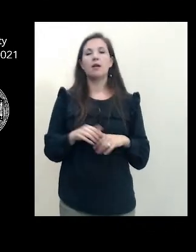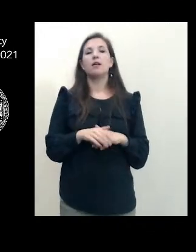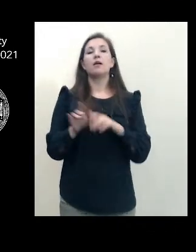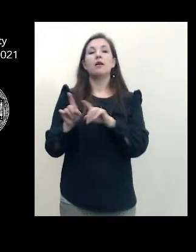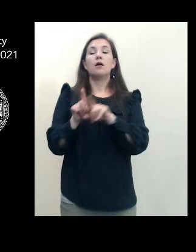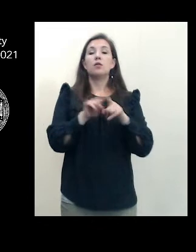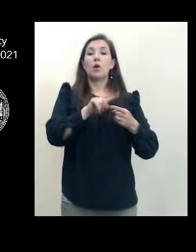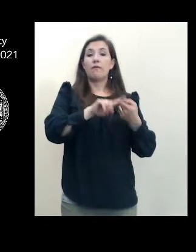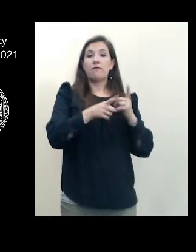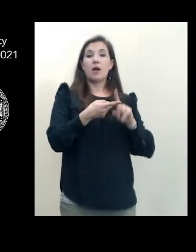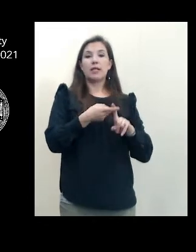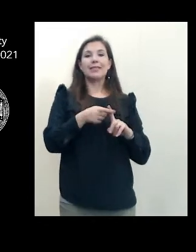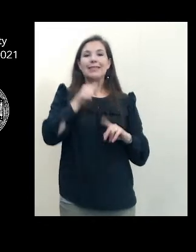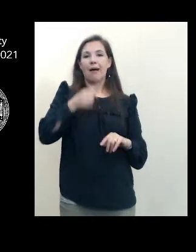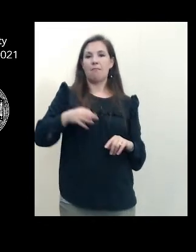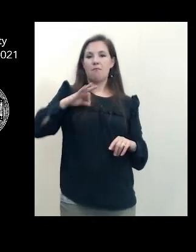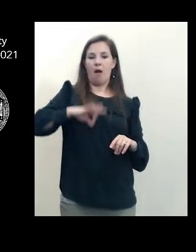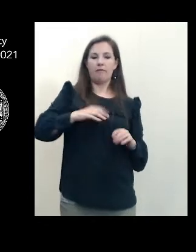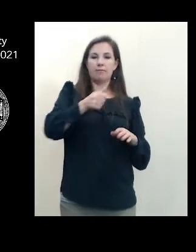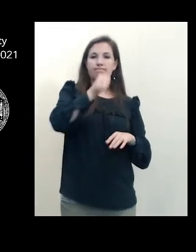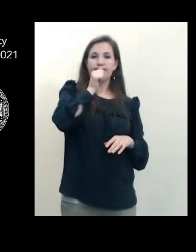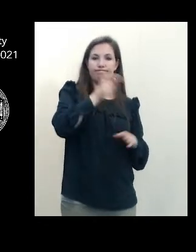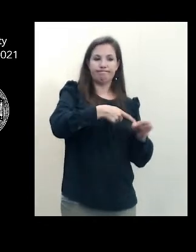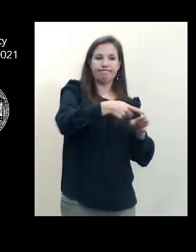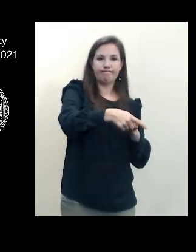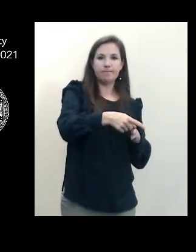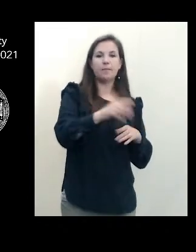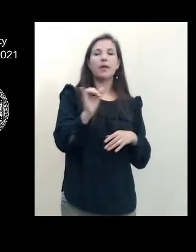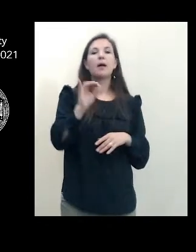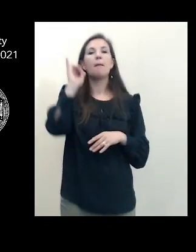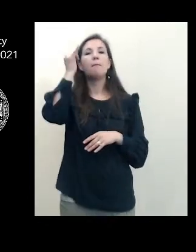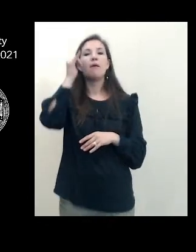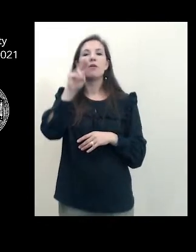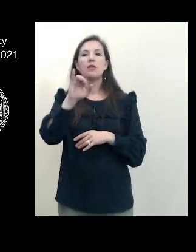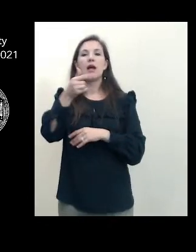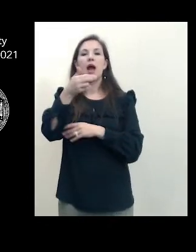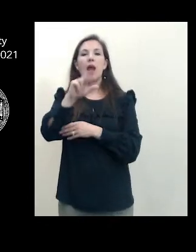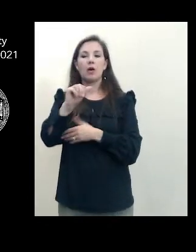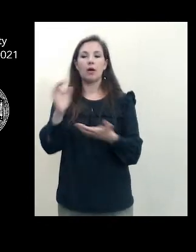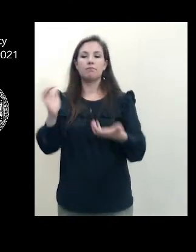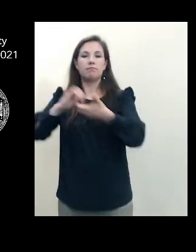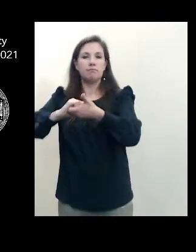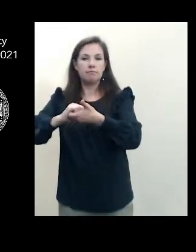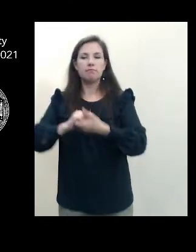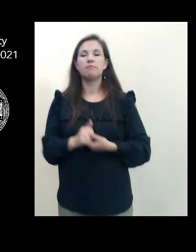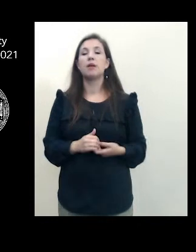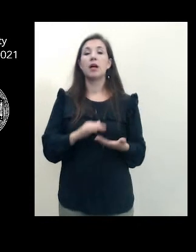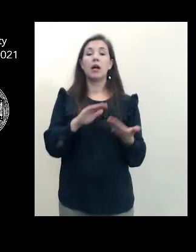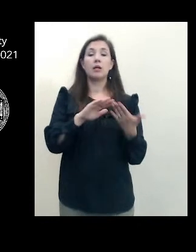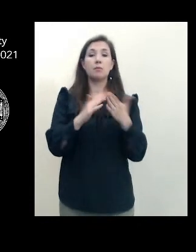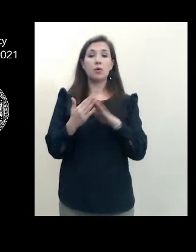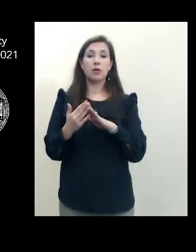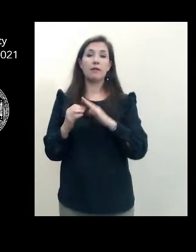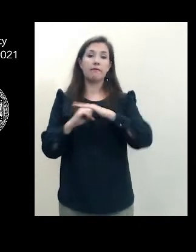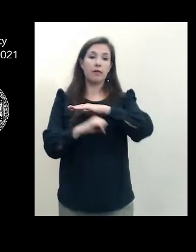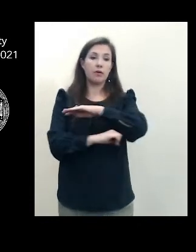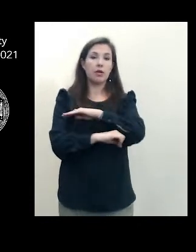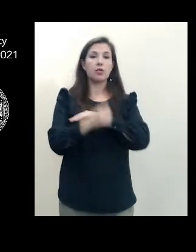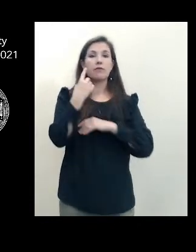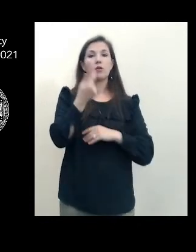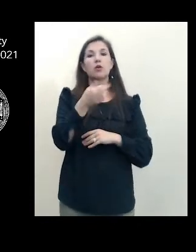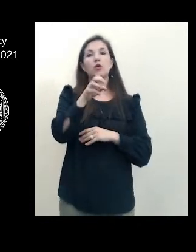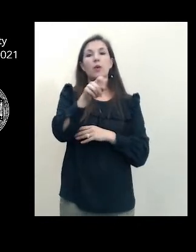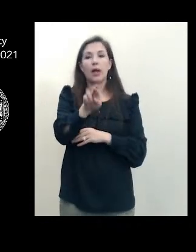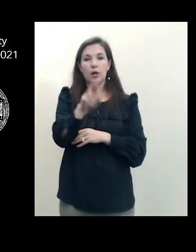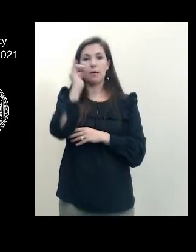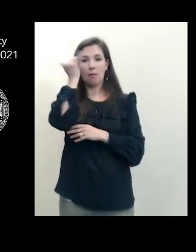our friends in the not-for-profit and private sector community like the Buffalo Niagara Partnership and the Community Foundation for Greater Buffalo to